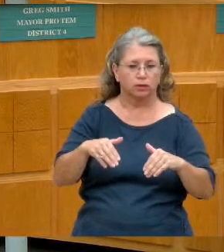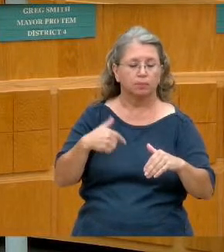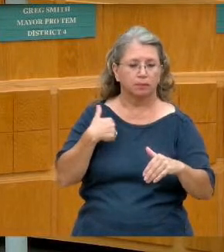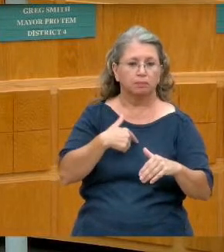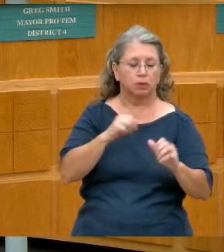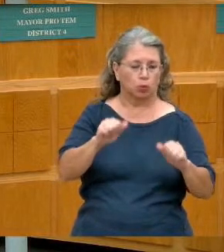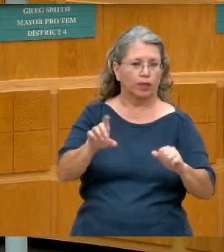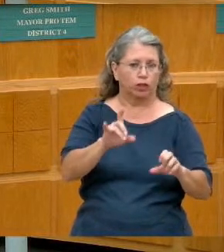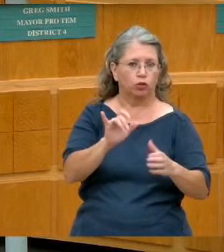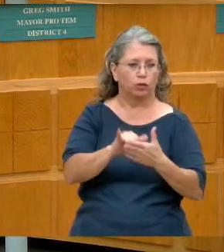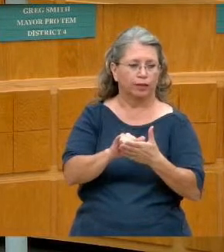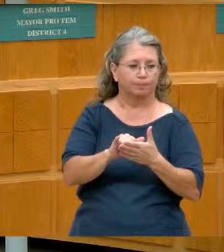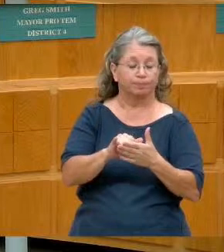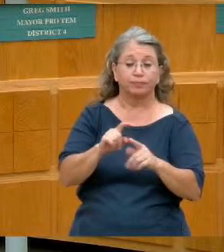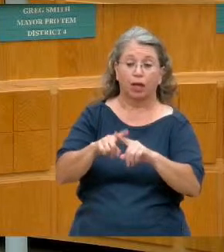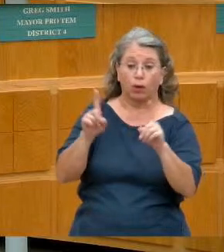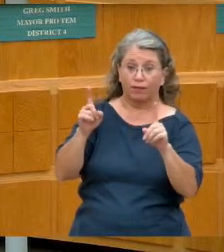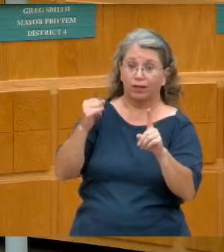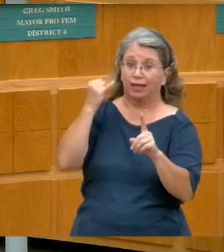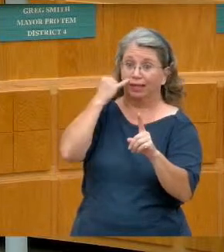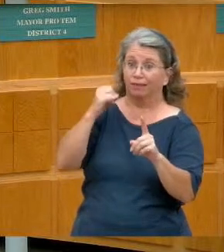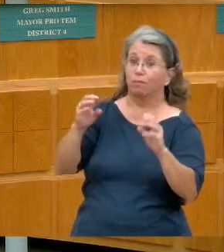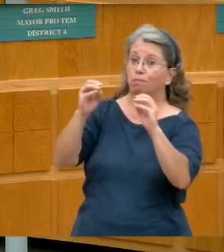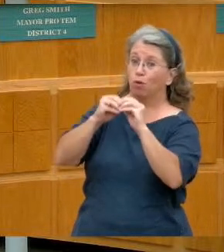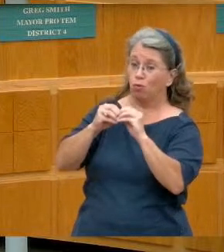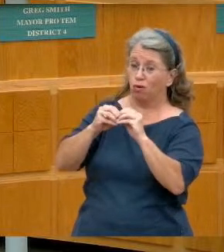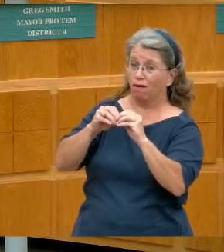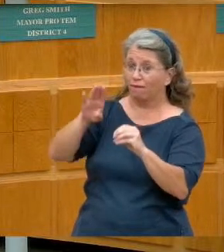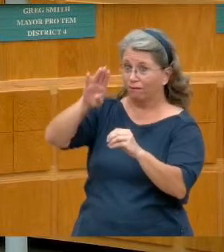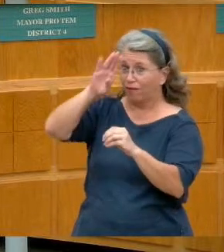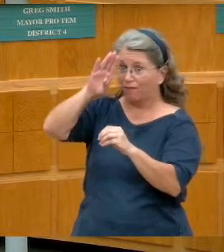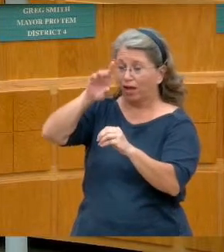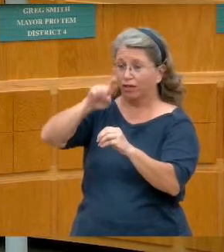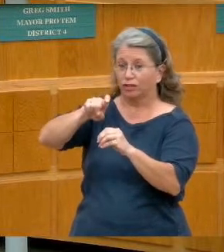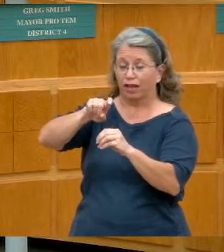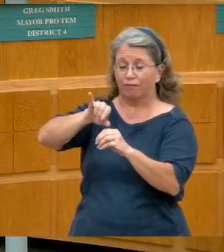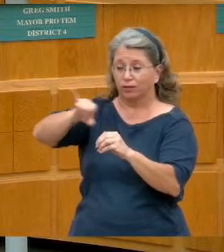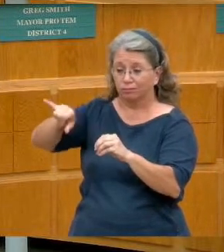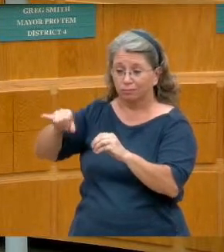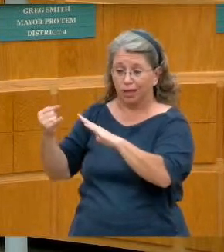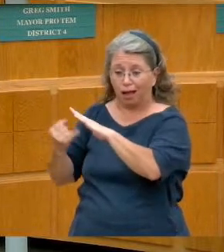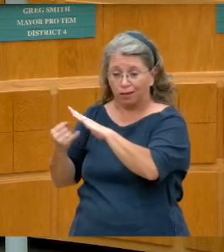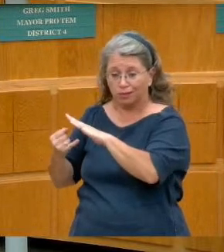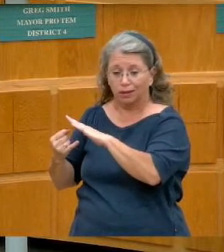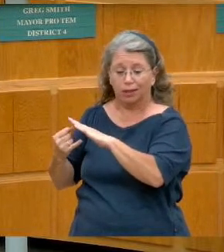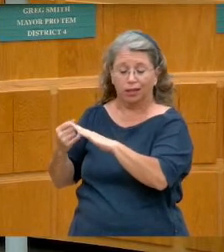However, if more firefighters are out for health reasons,